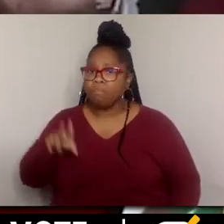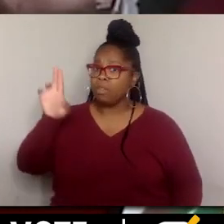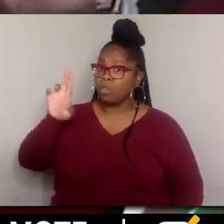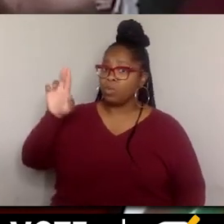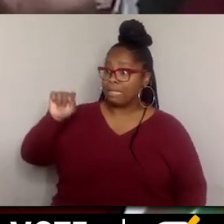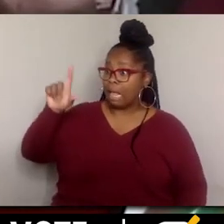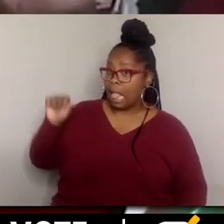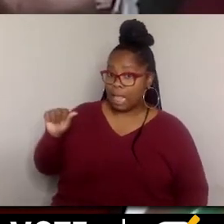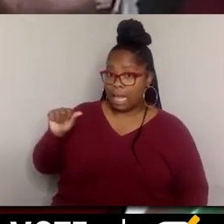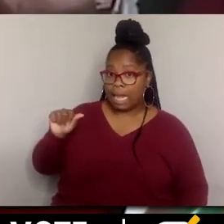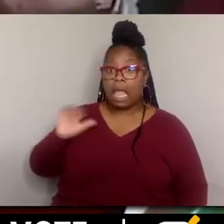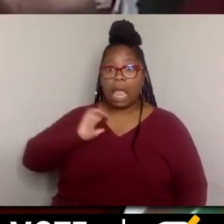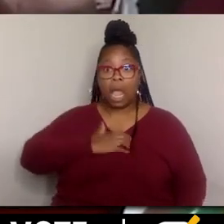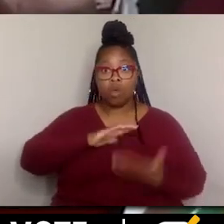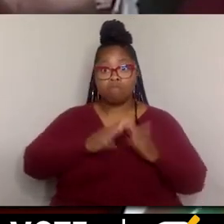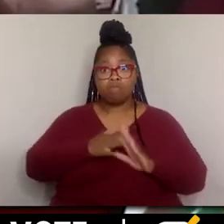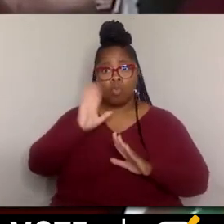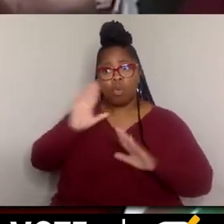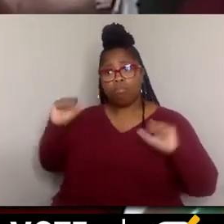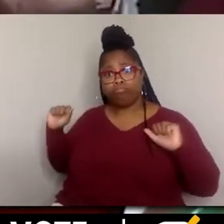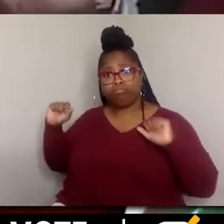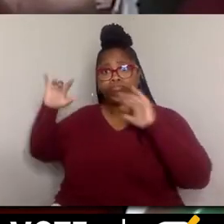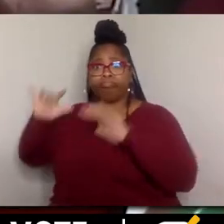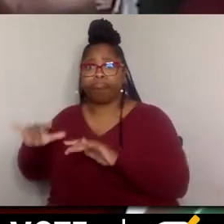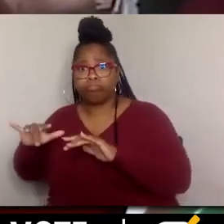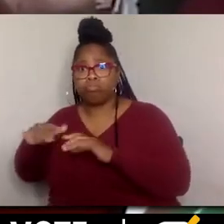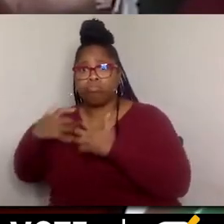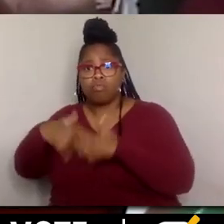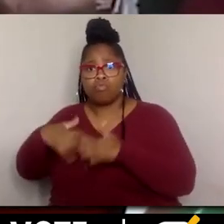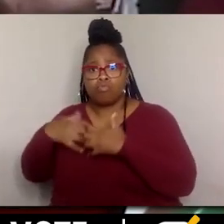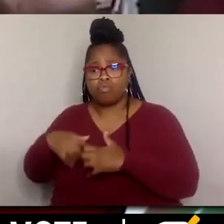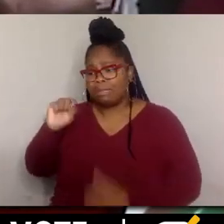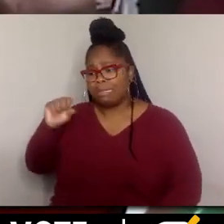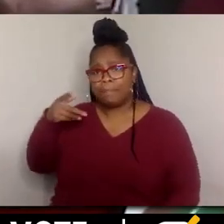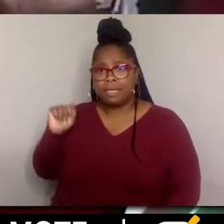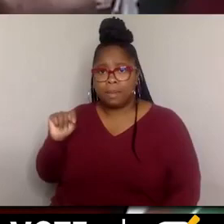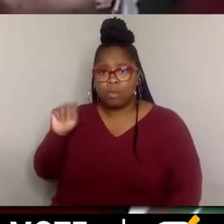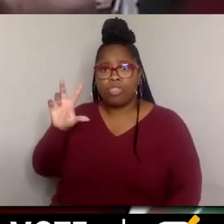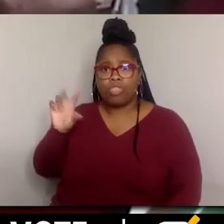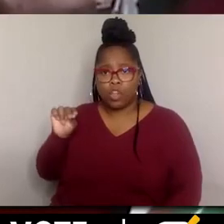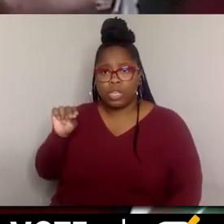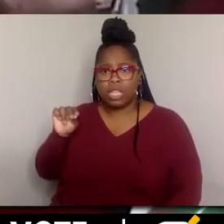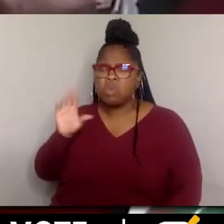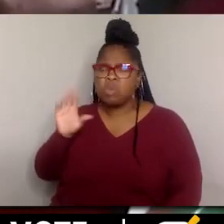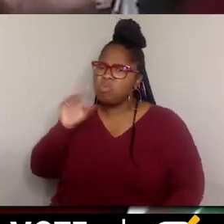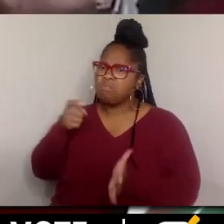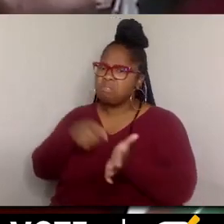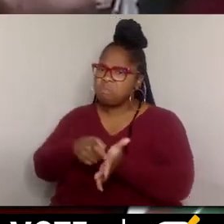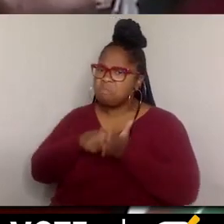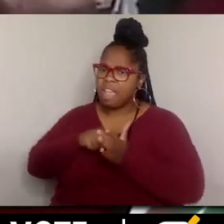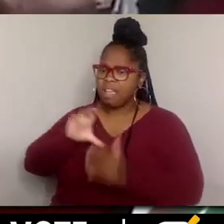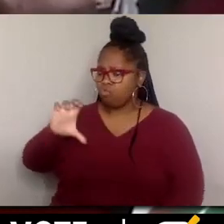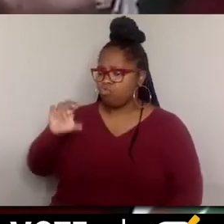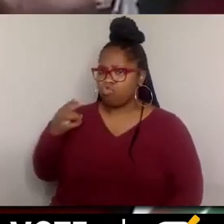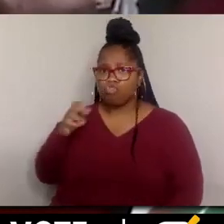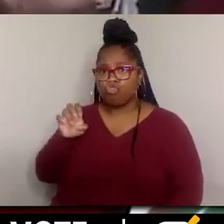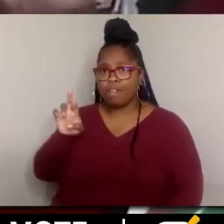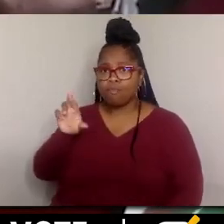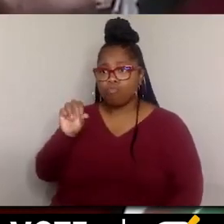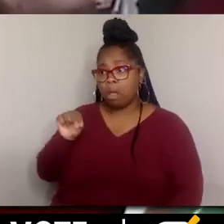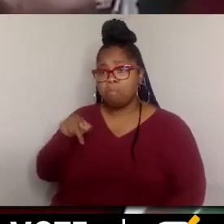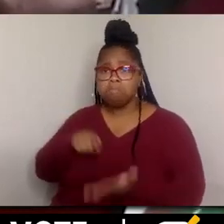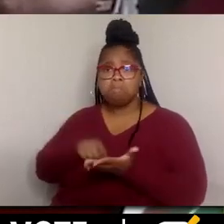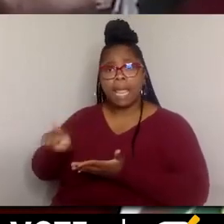community will be at the El Segundo refinery on September 30th to demand Chevron pay their